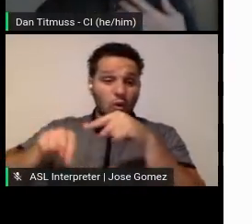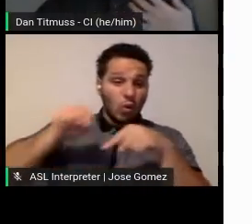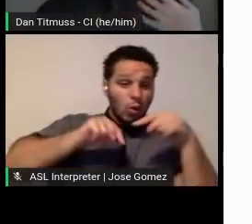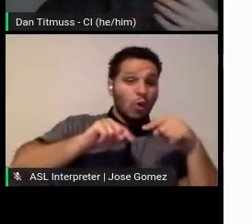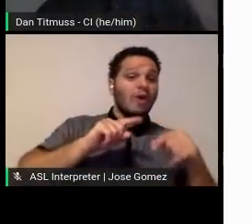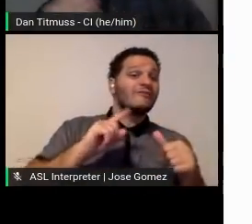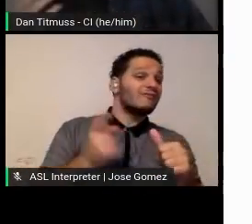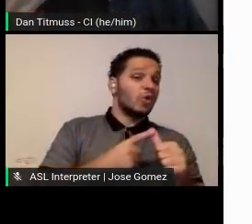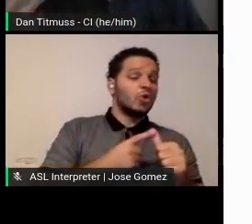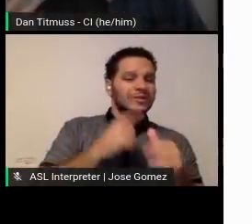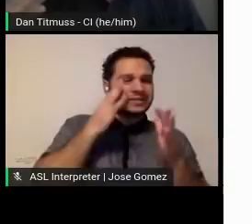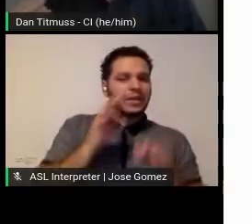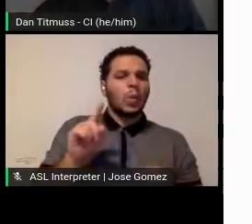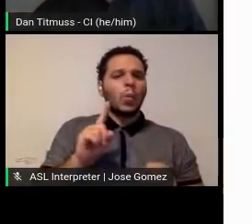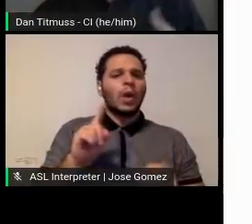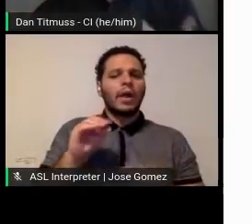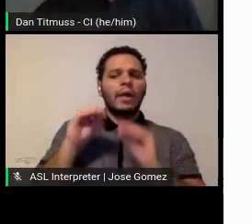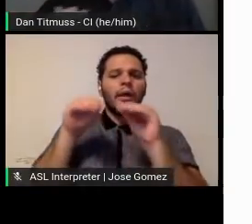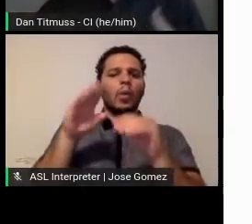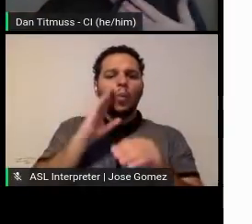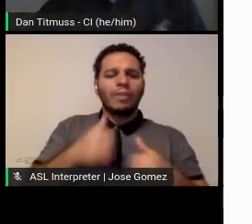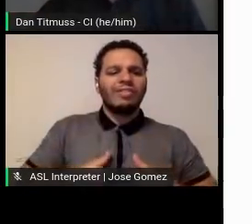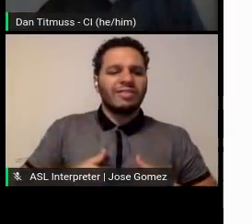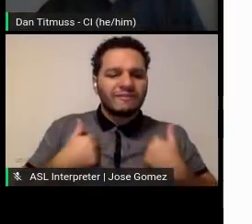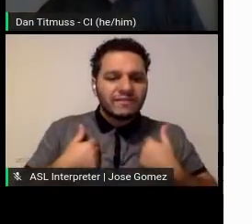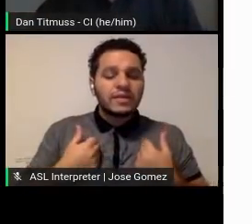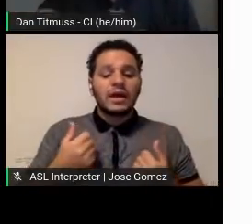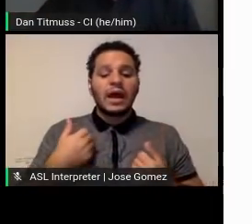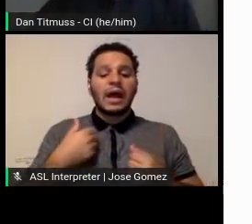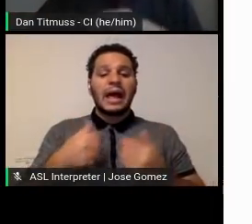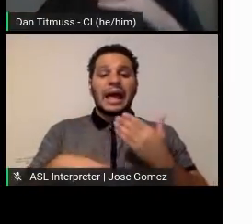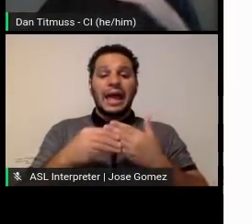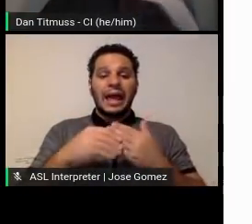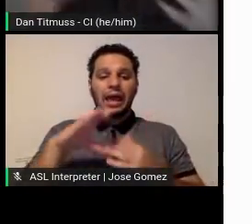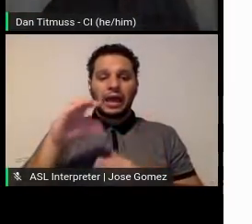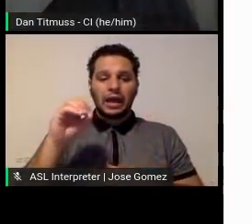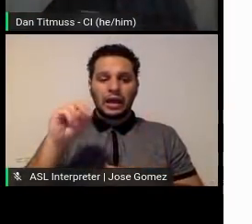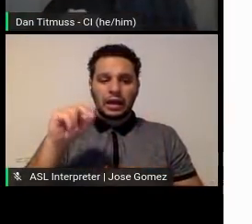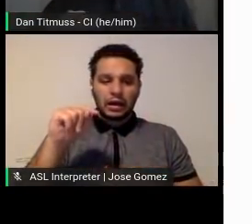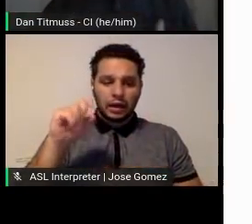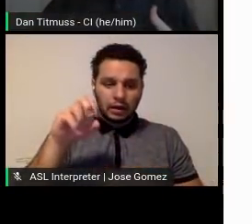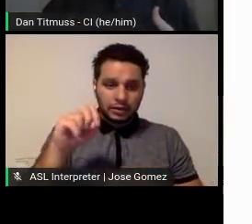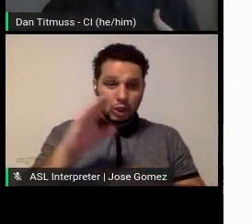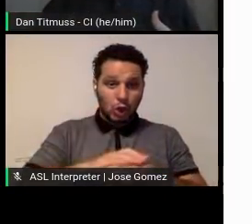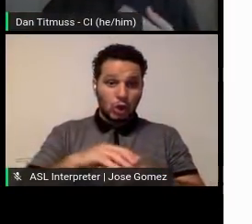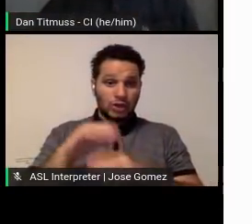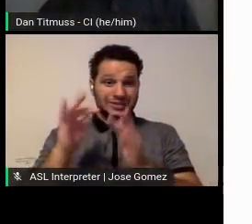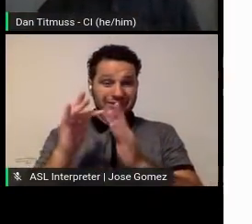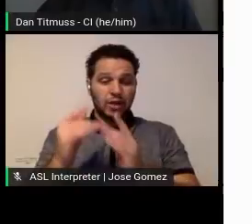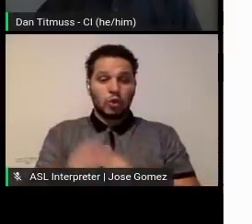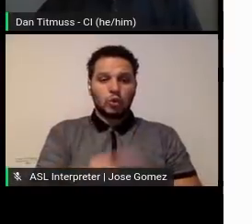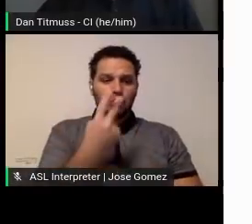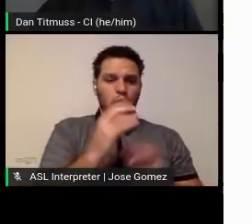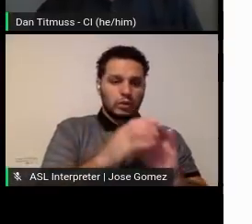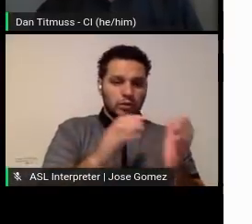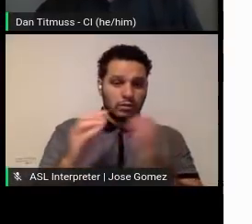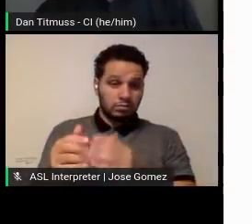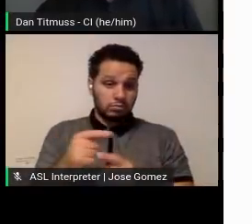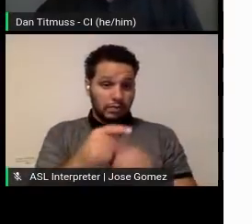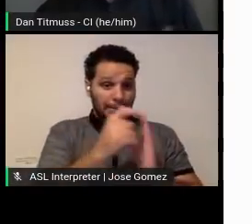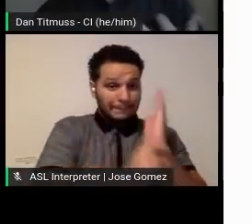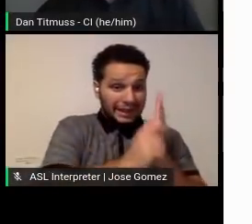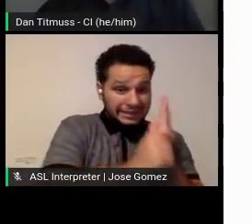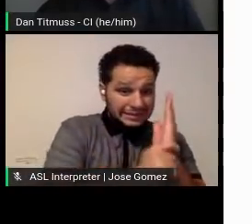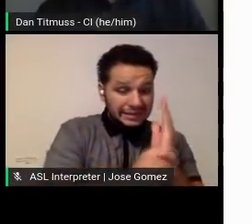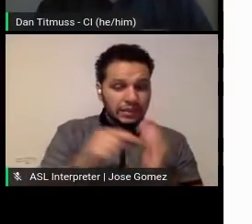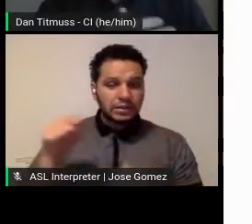live. And I like to think of adding content to the site as falling into one of two buckets, the magazine or